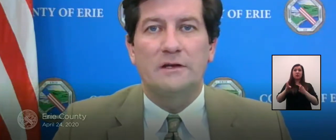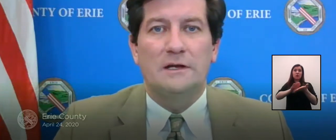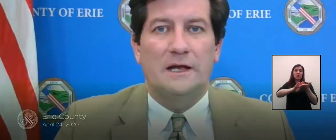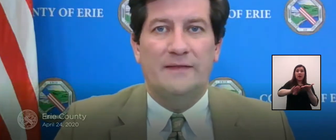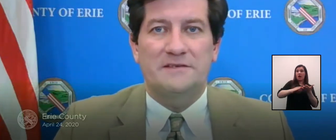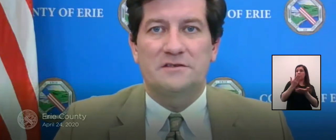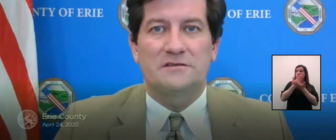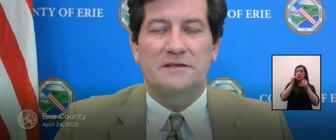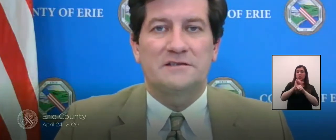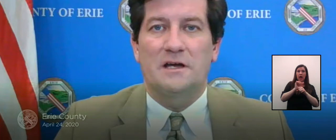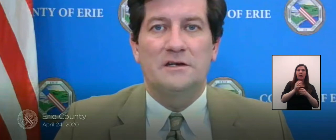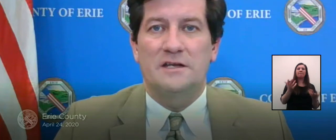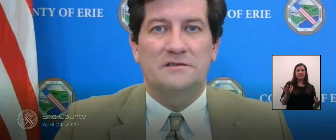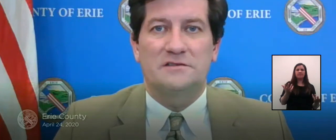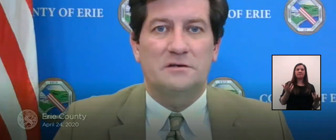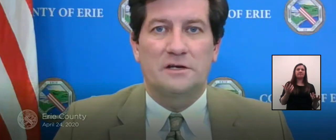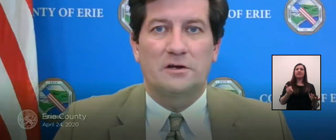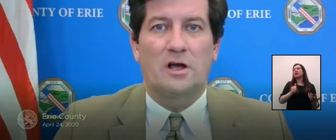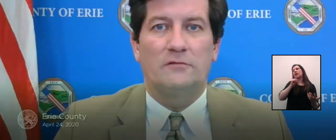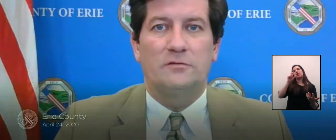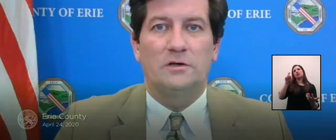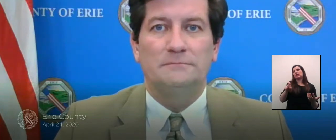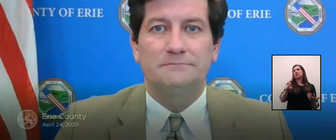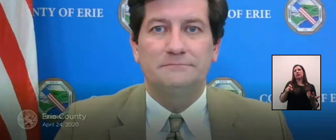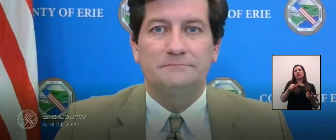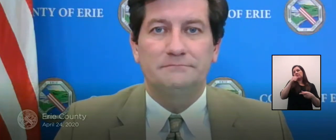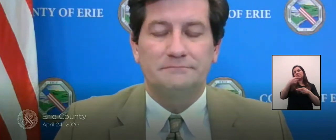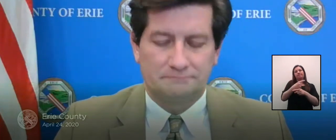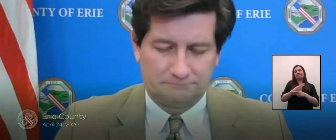off, and that's unnecessary and uncalled